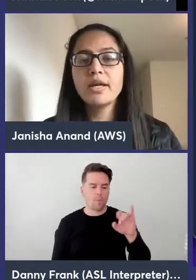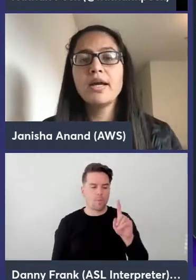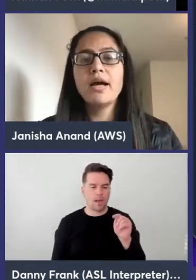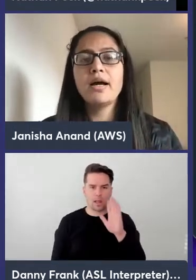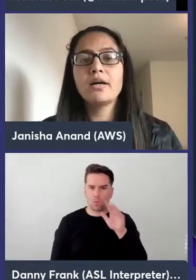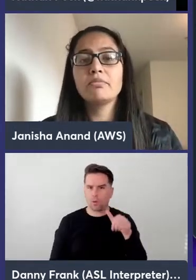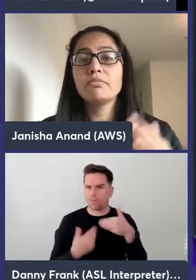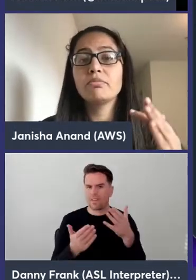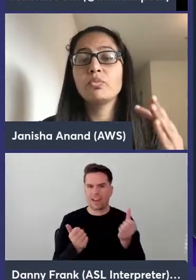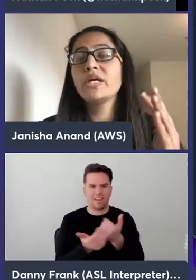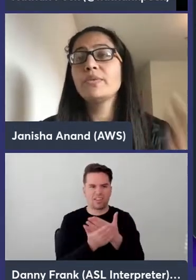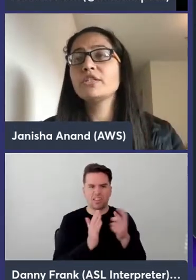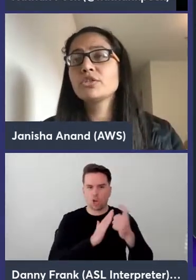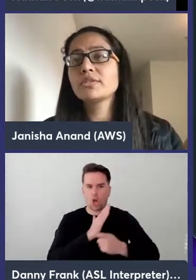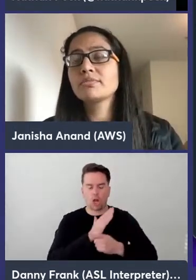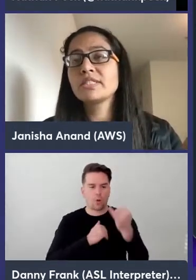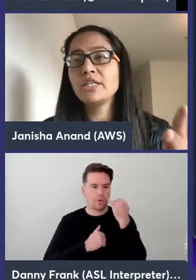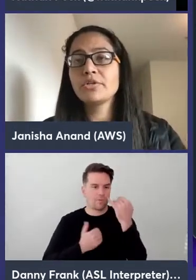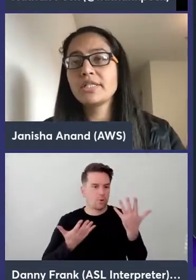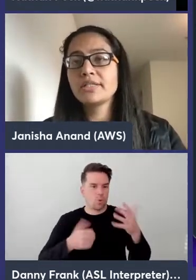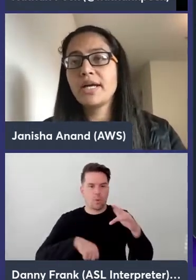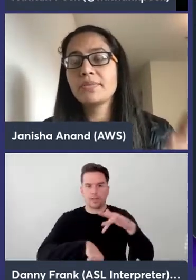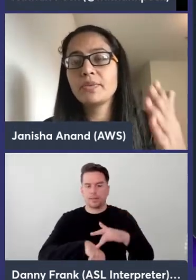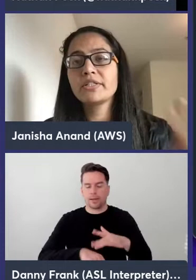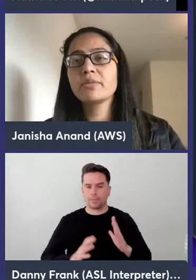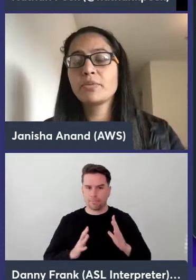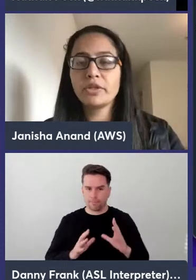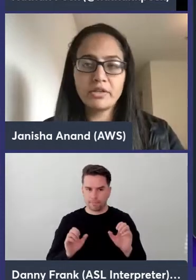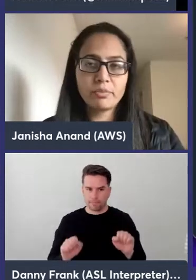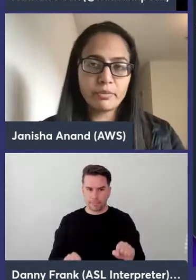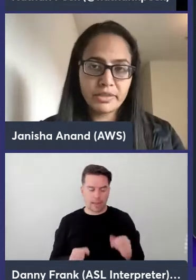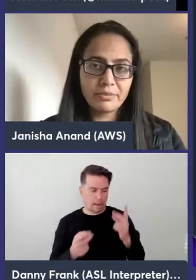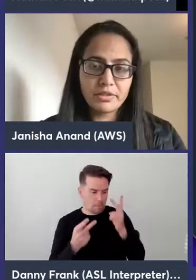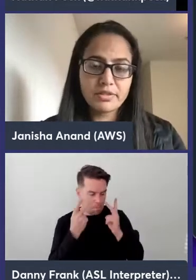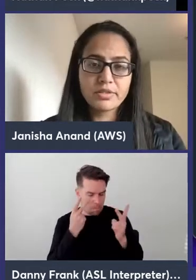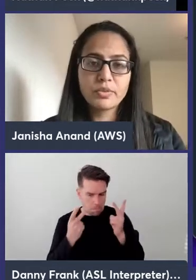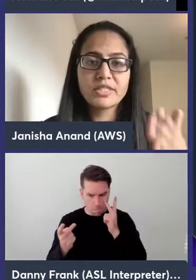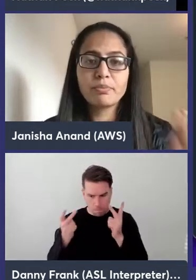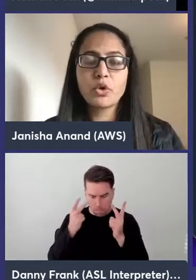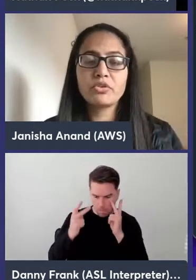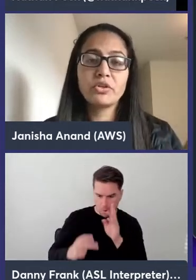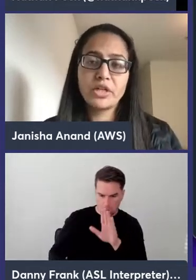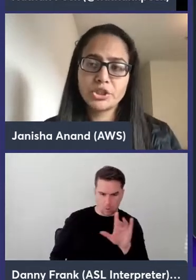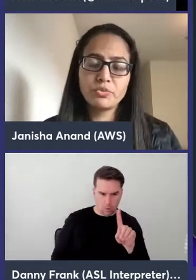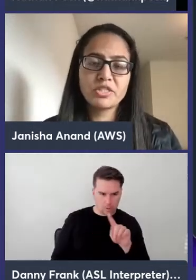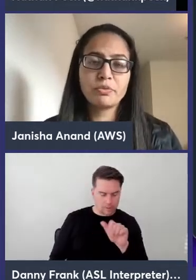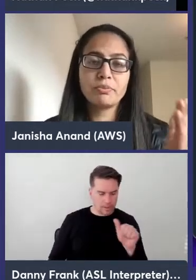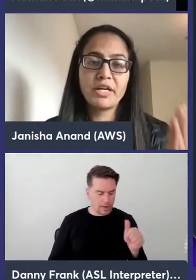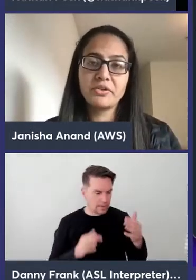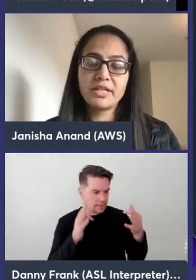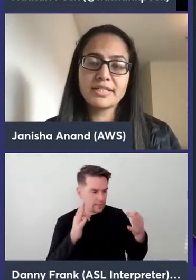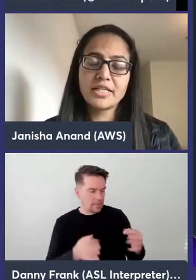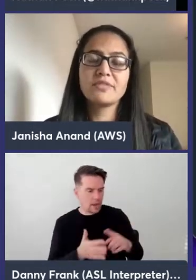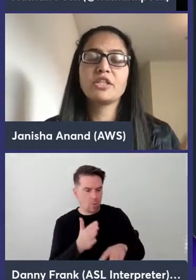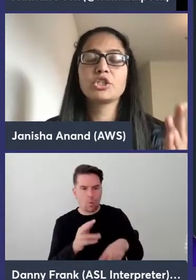it, we will see your data and we will determine what kind of problem type it is. So we support regression, we support binary class classification,